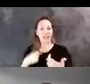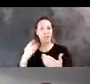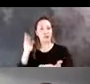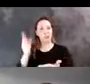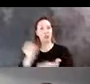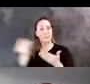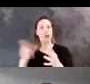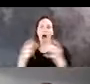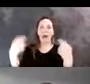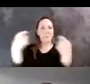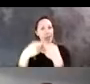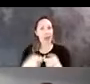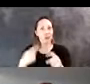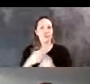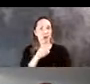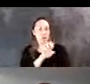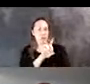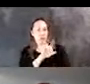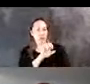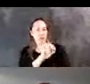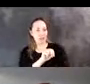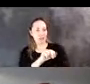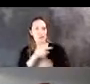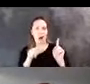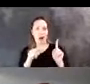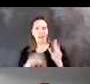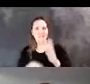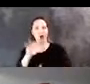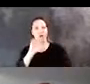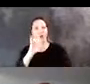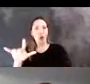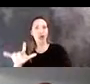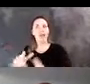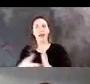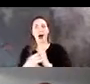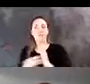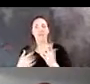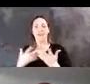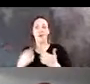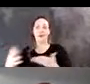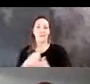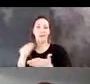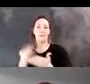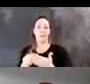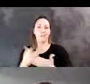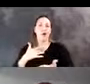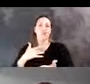of batteries from Thomas Edison, but oil was struck and there was money to be made. the vehicles headed in that direction.